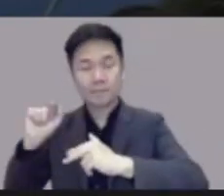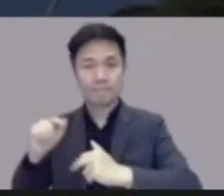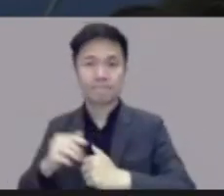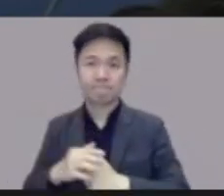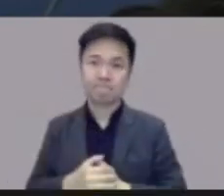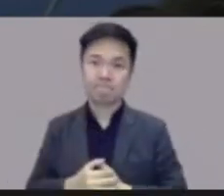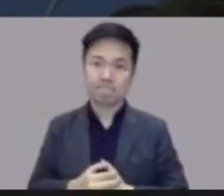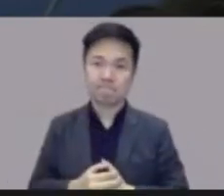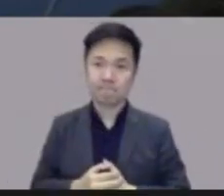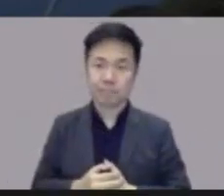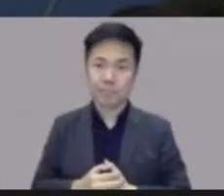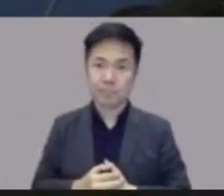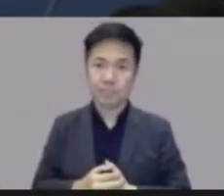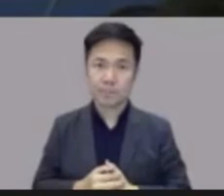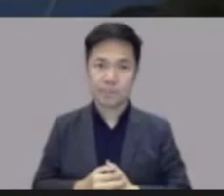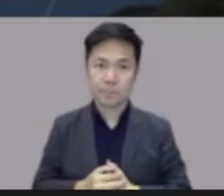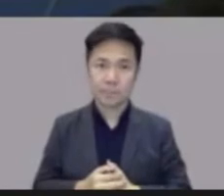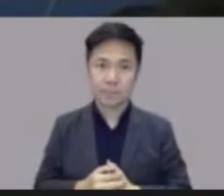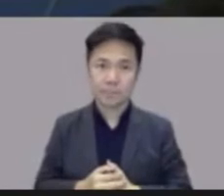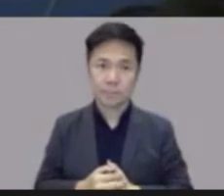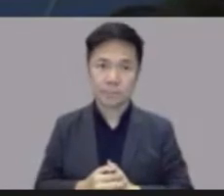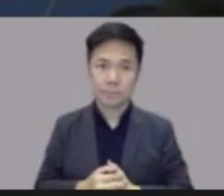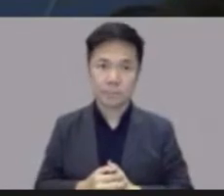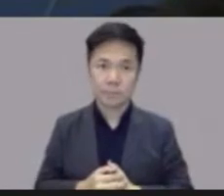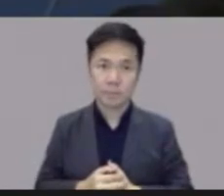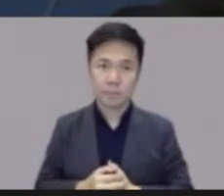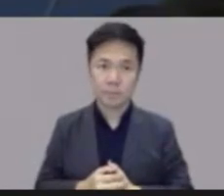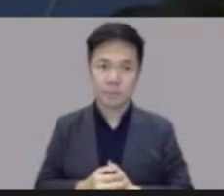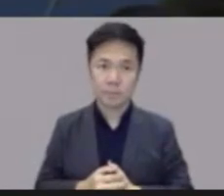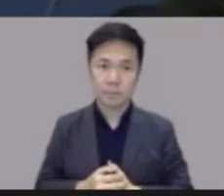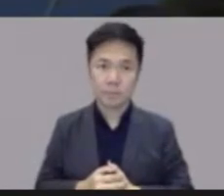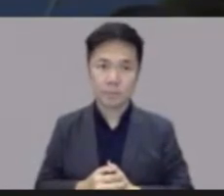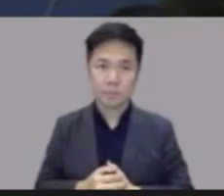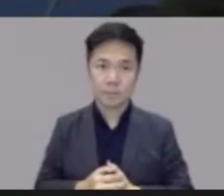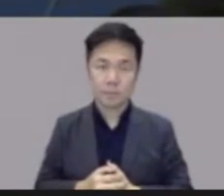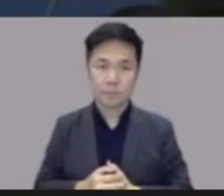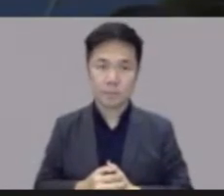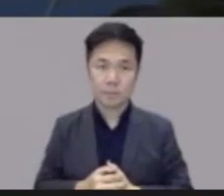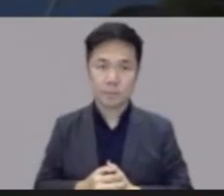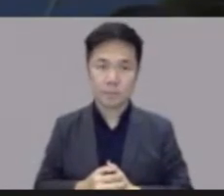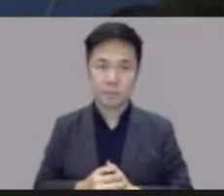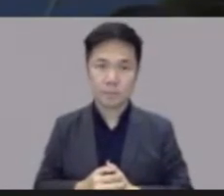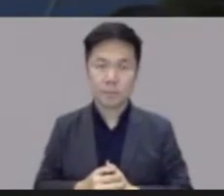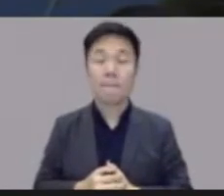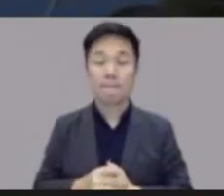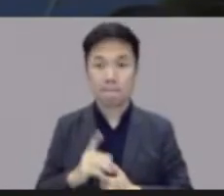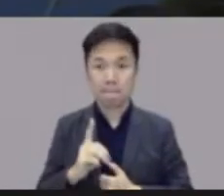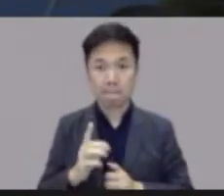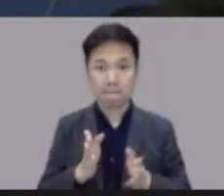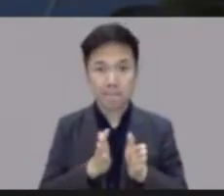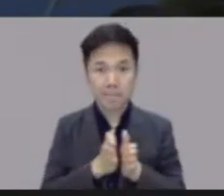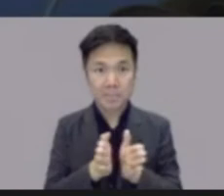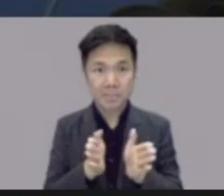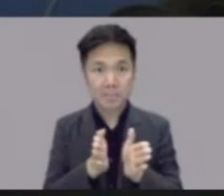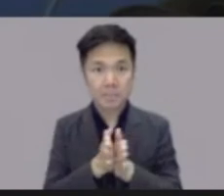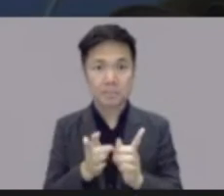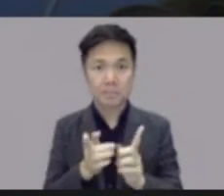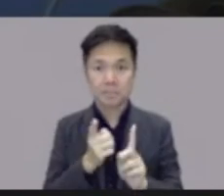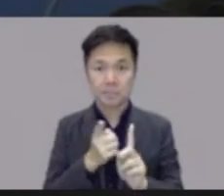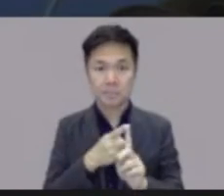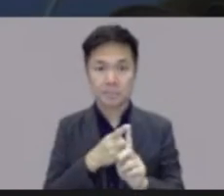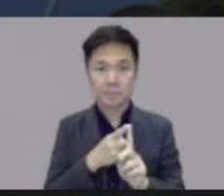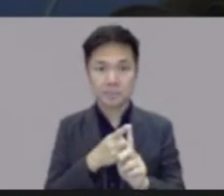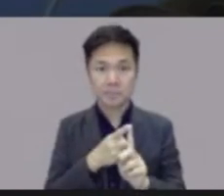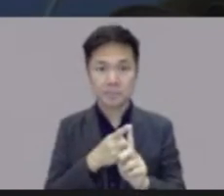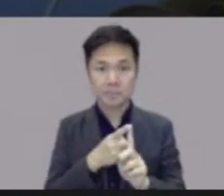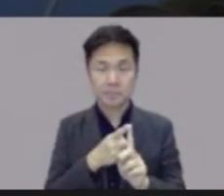the share let me just to bring to attention of your attention the share of